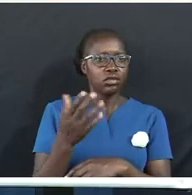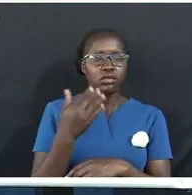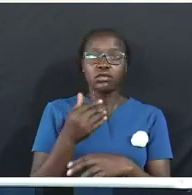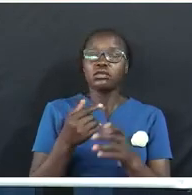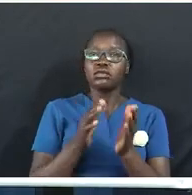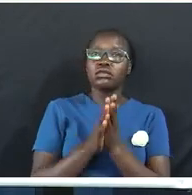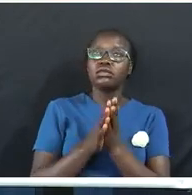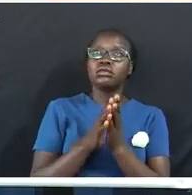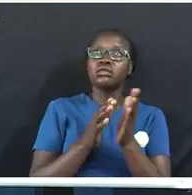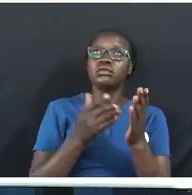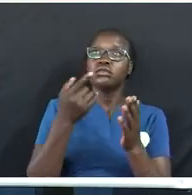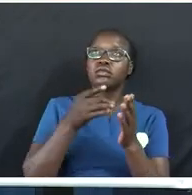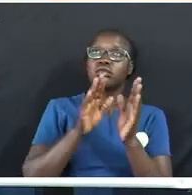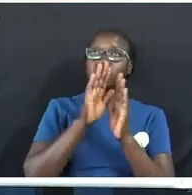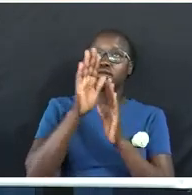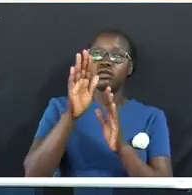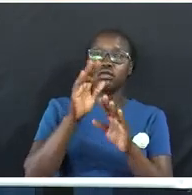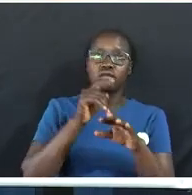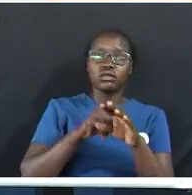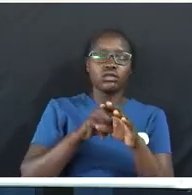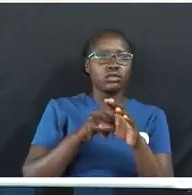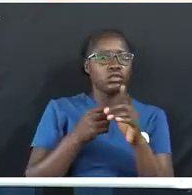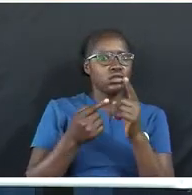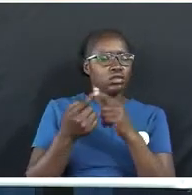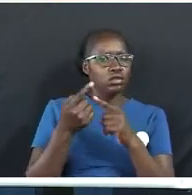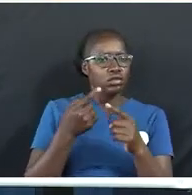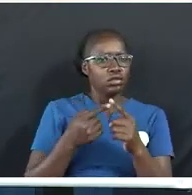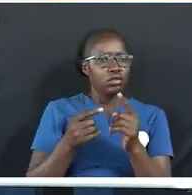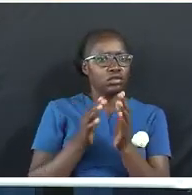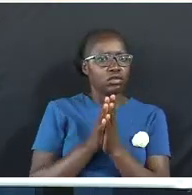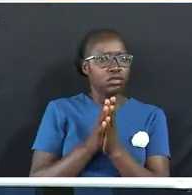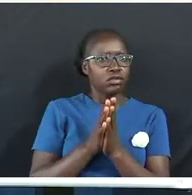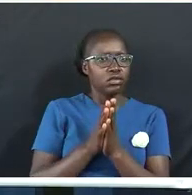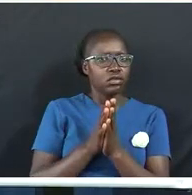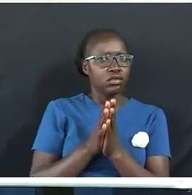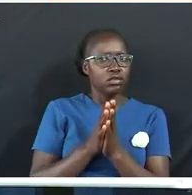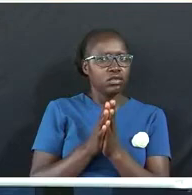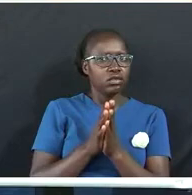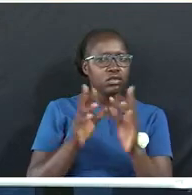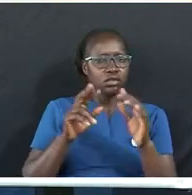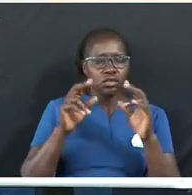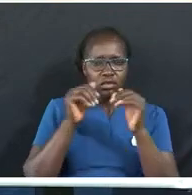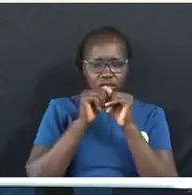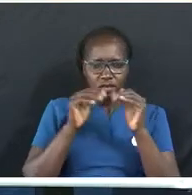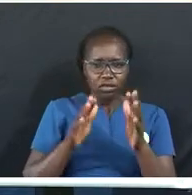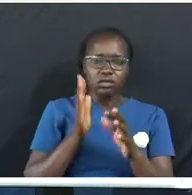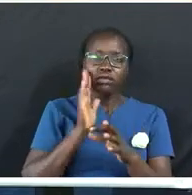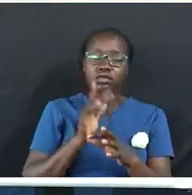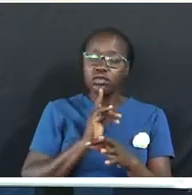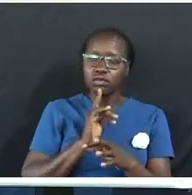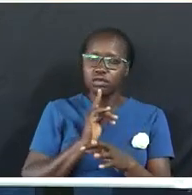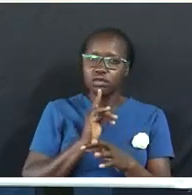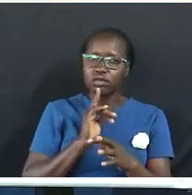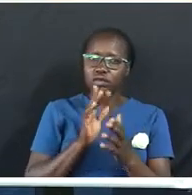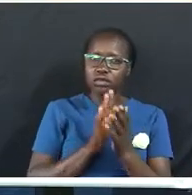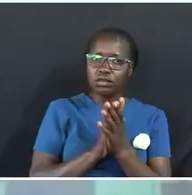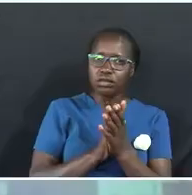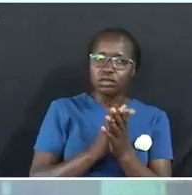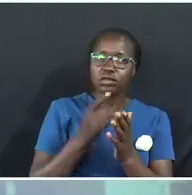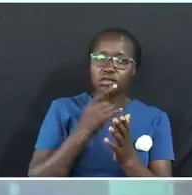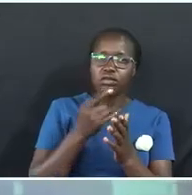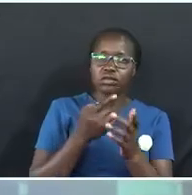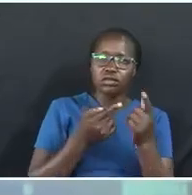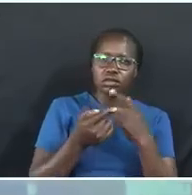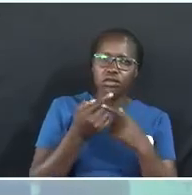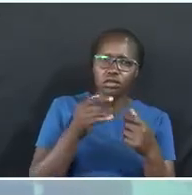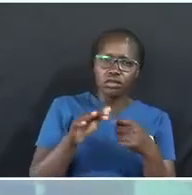panning from inside. When they stand the pulpit and they start to speak great things from the pen of inspiration, we say they are becoming